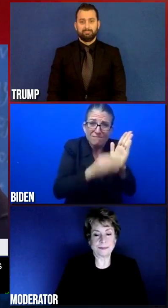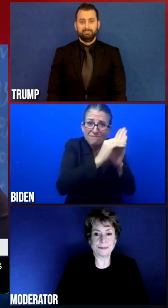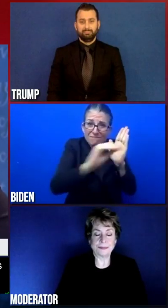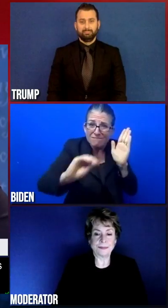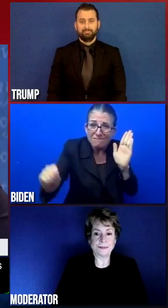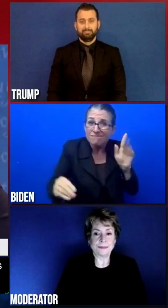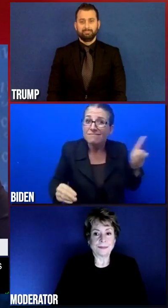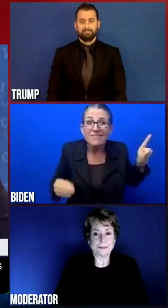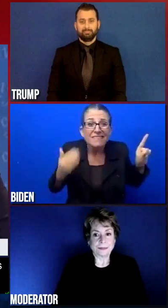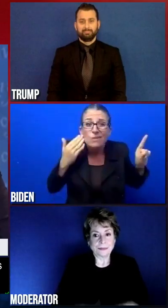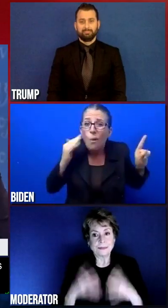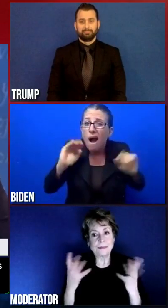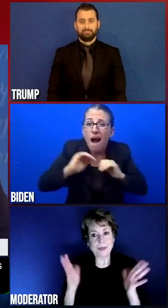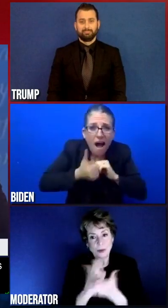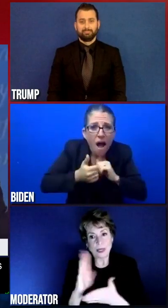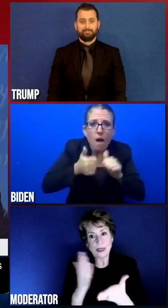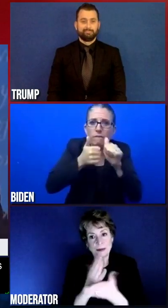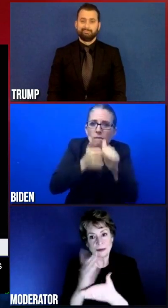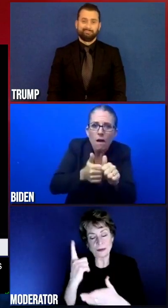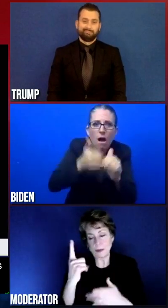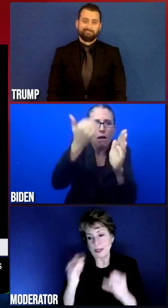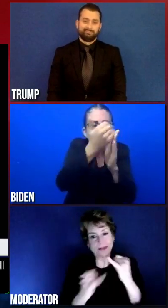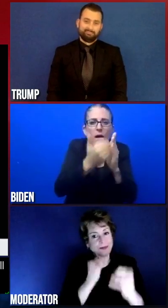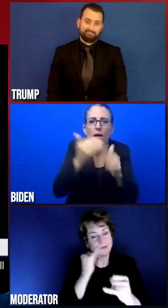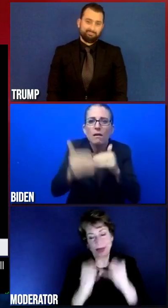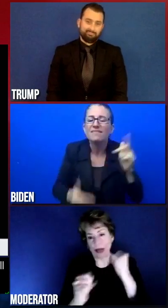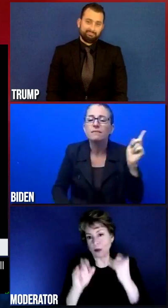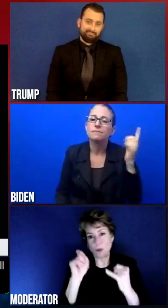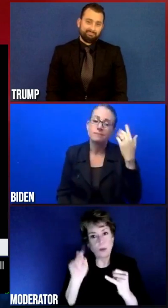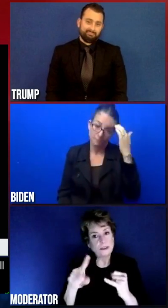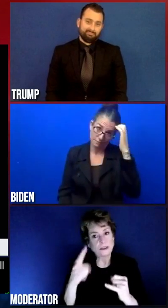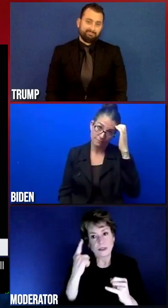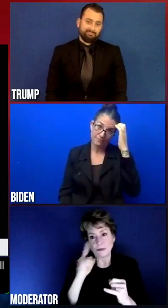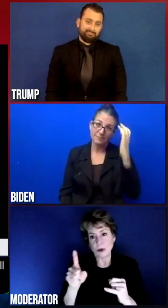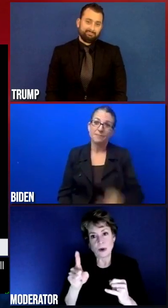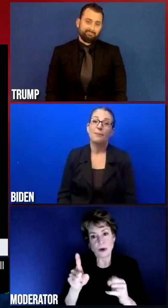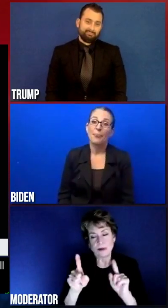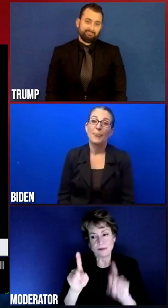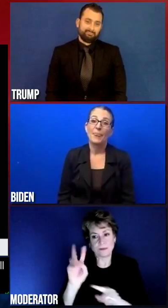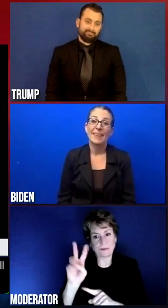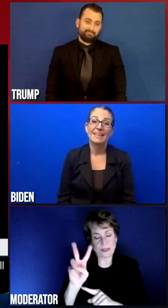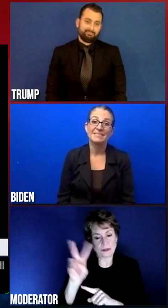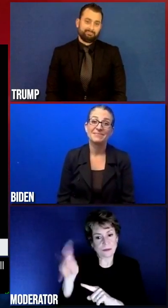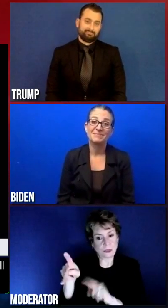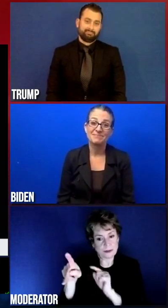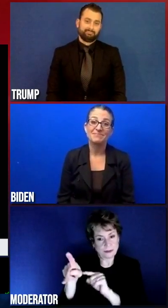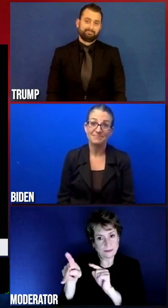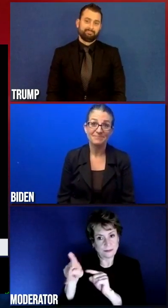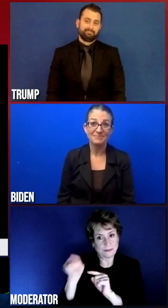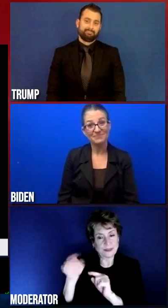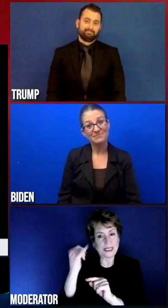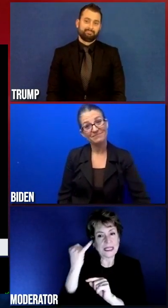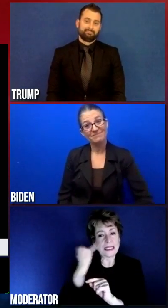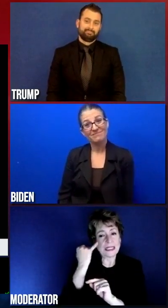final question for you, Sure. Mr. Vice President. If Senate Republicans, we were talking originally about the Supreme Court